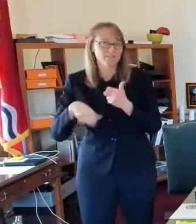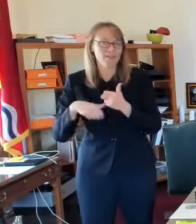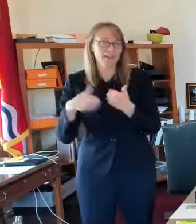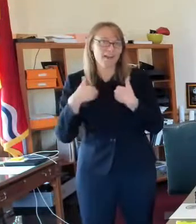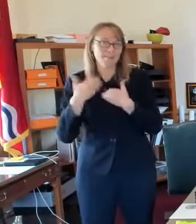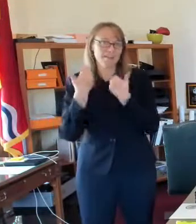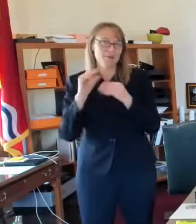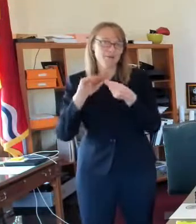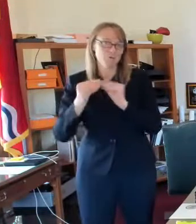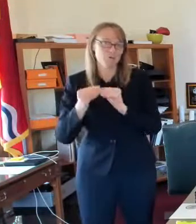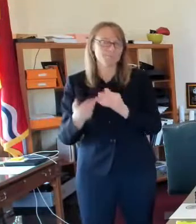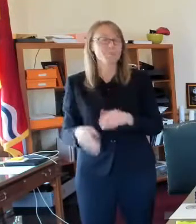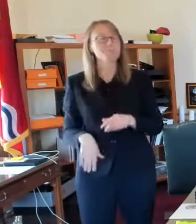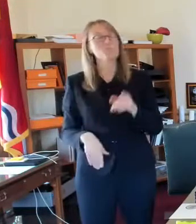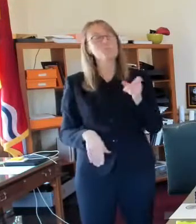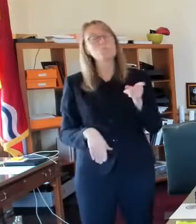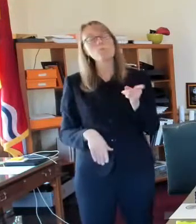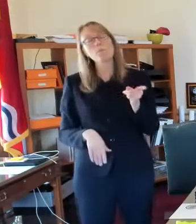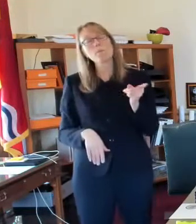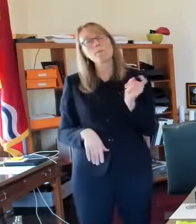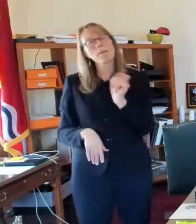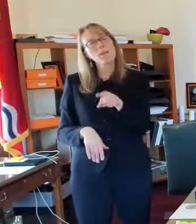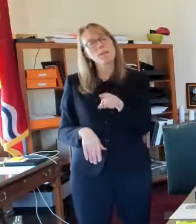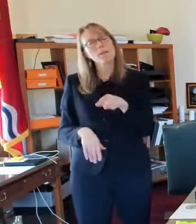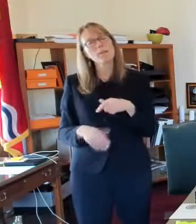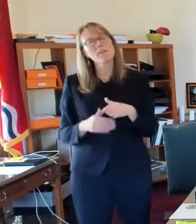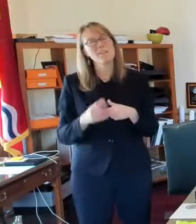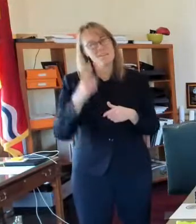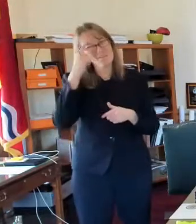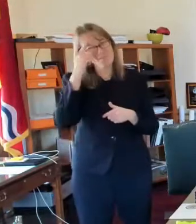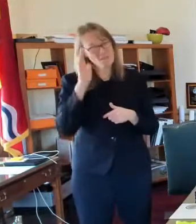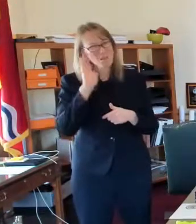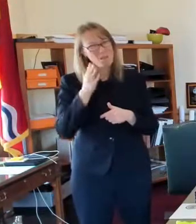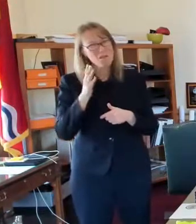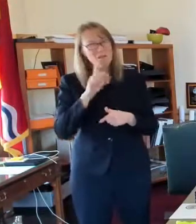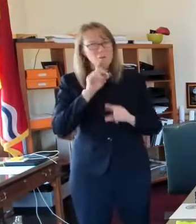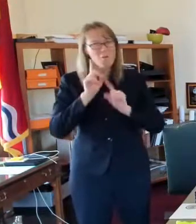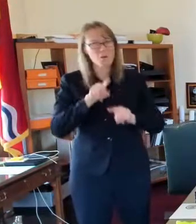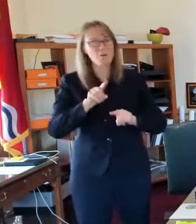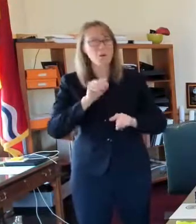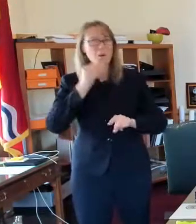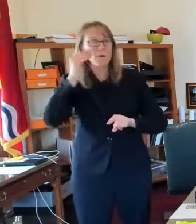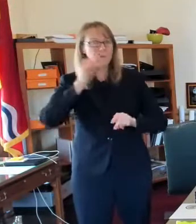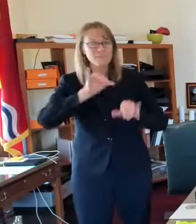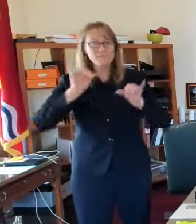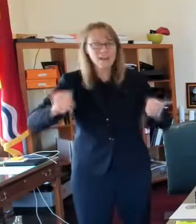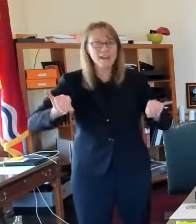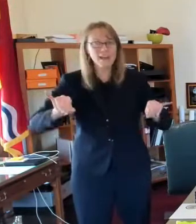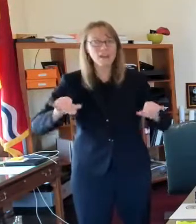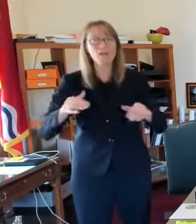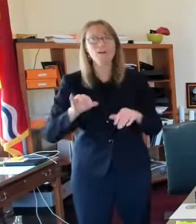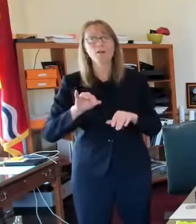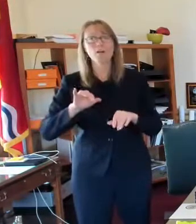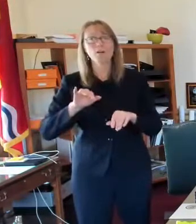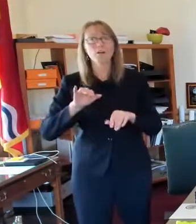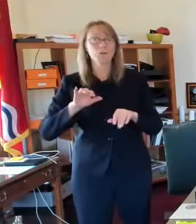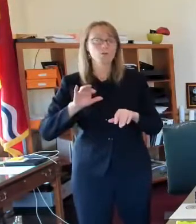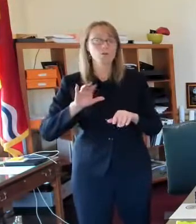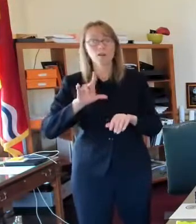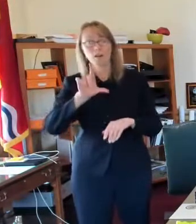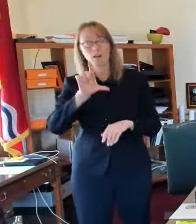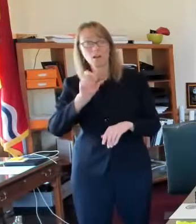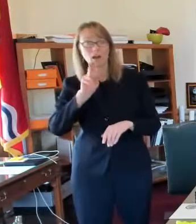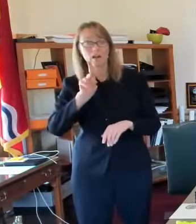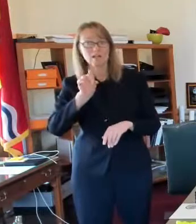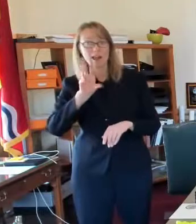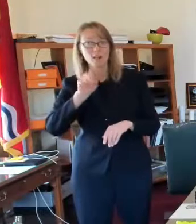Mm-hmm. Is another stay-at-home order or a lockdown out of the question if they continue to go up? It's not out of the question, Abby. It's not something